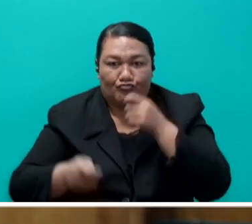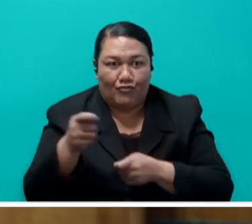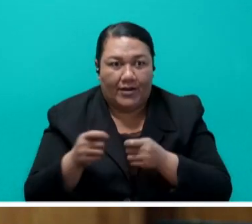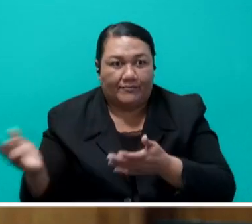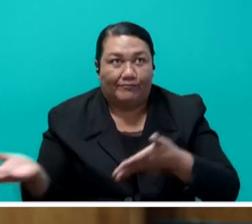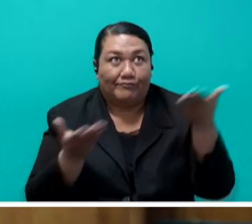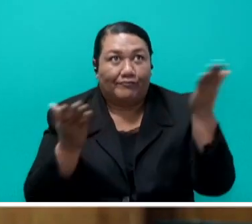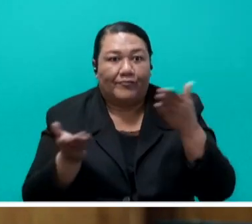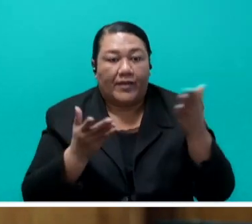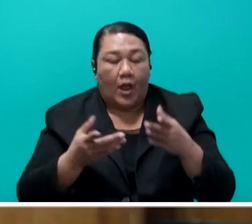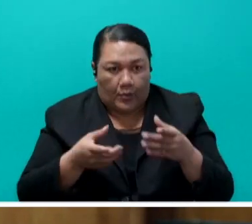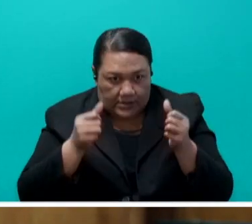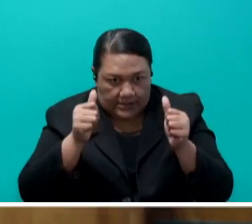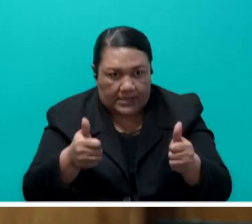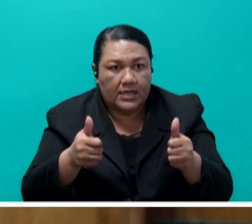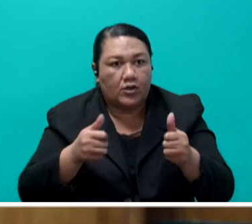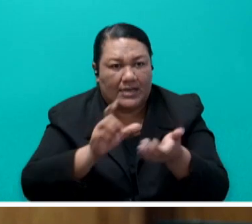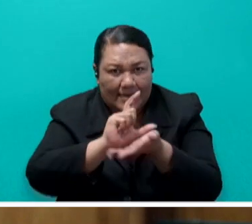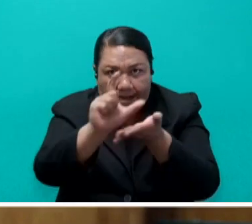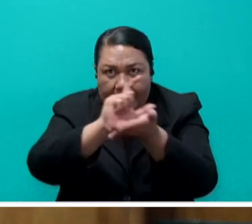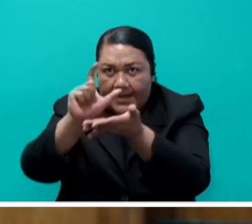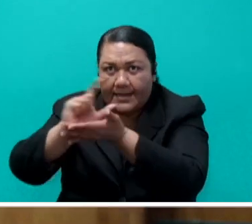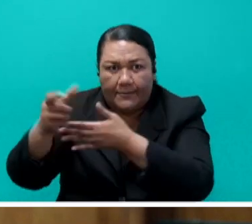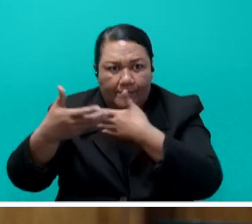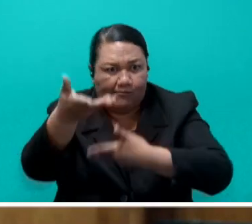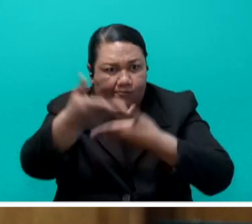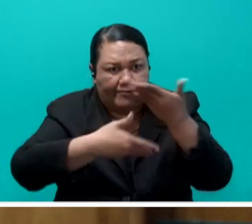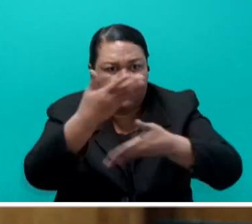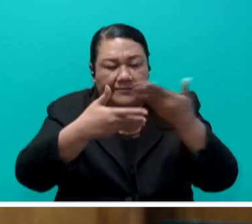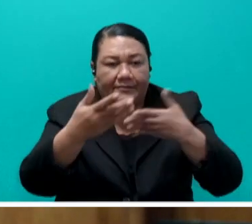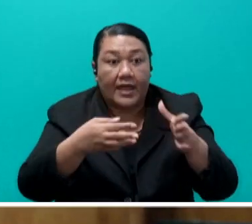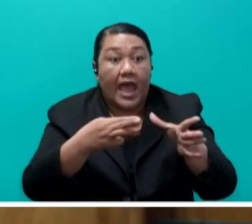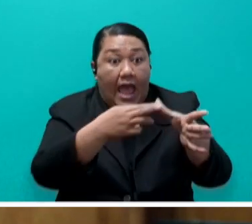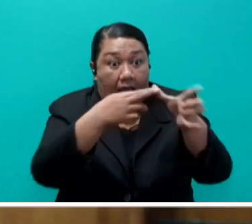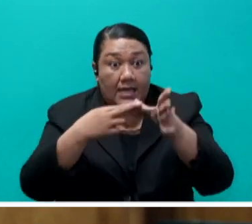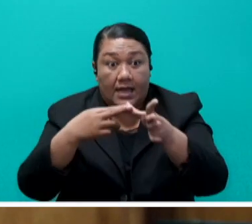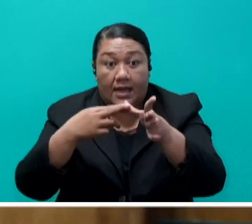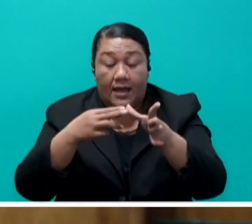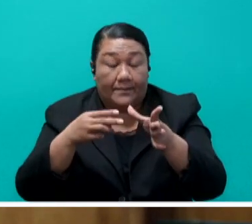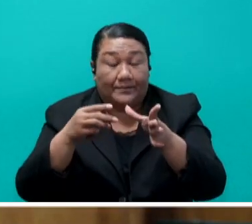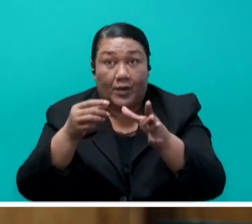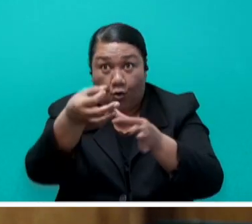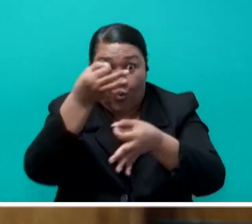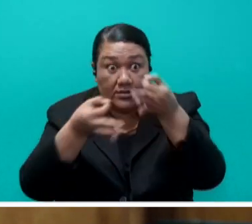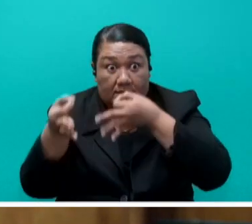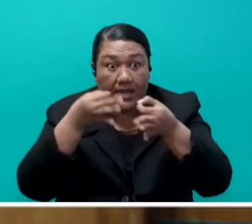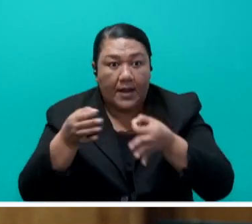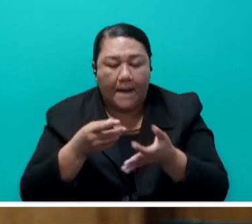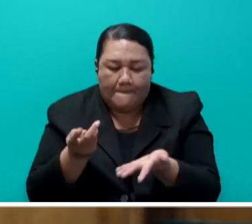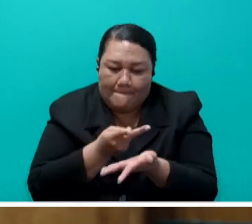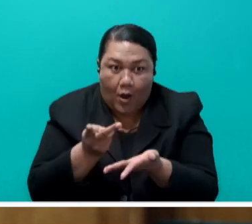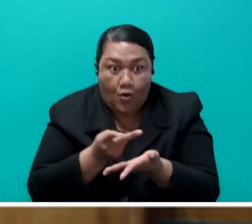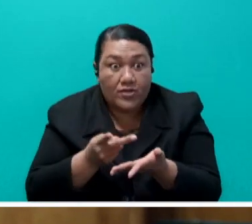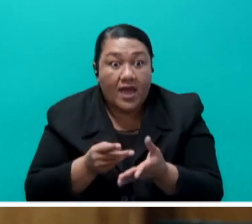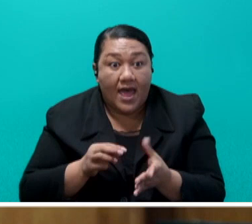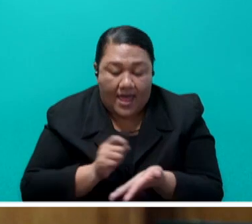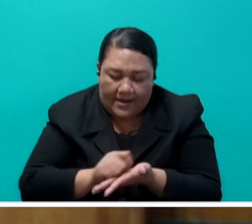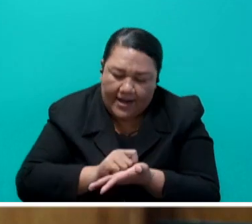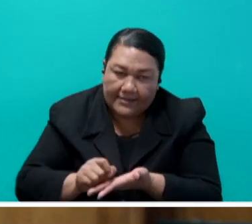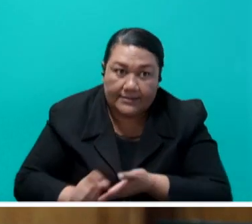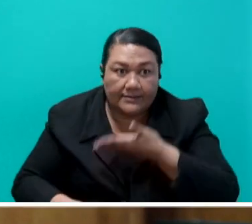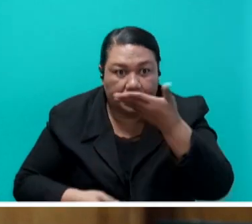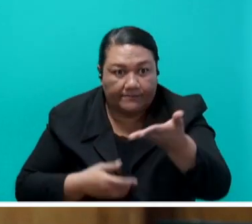provided comprehensive and well-considered answers to these questions, both in writing and during the trade